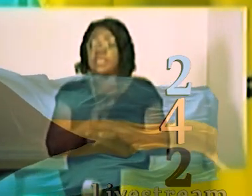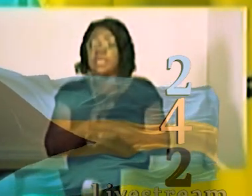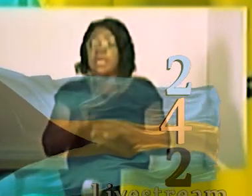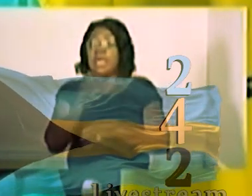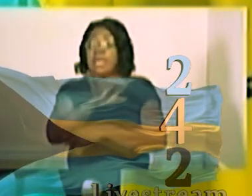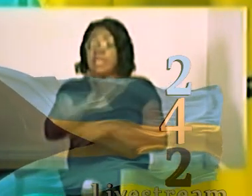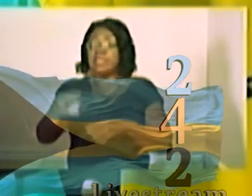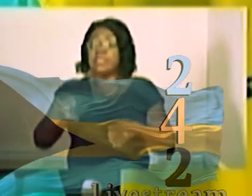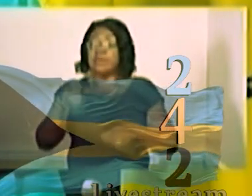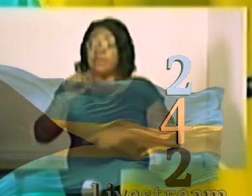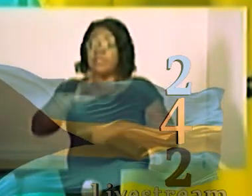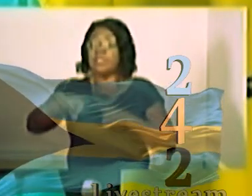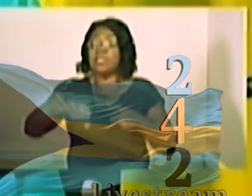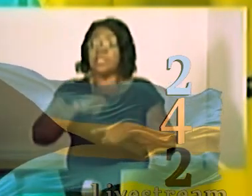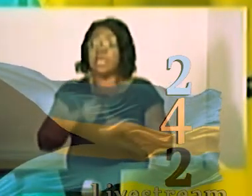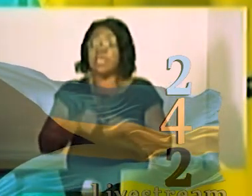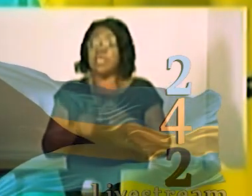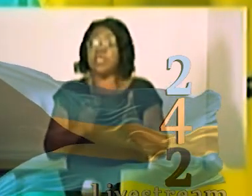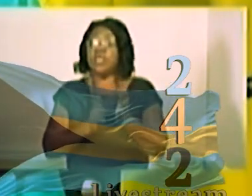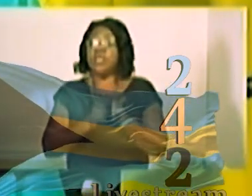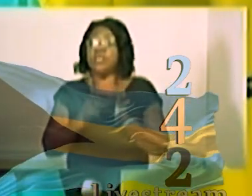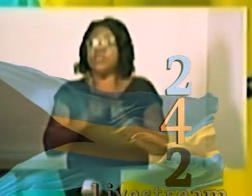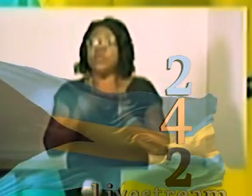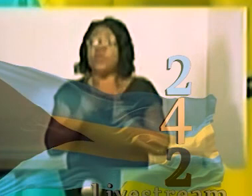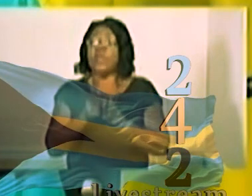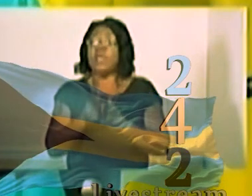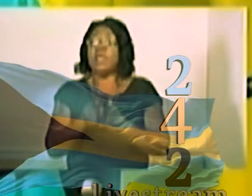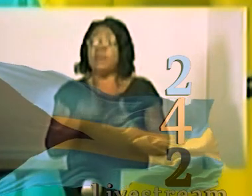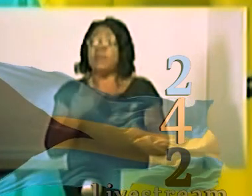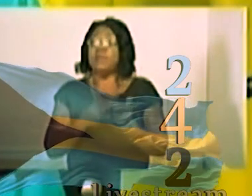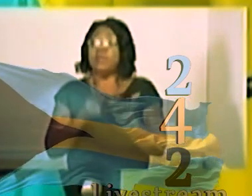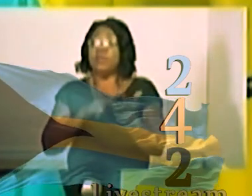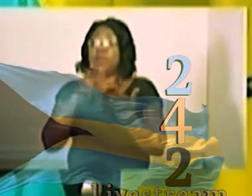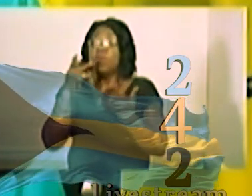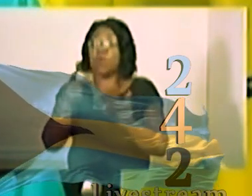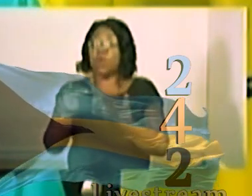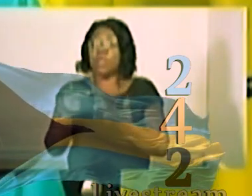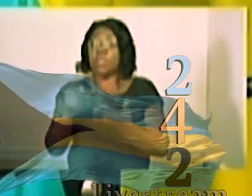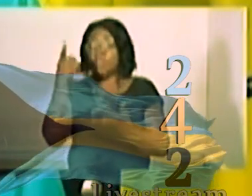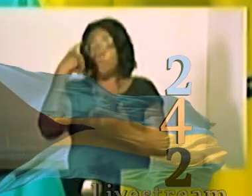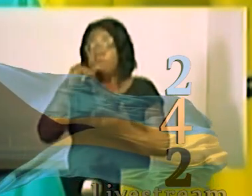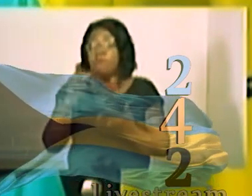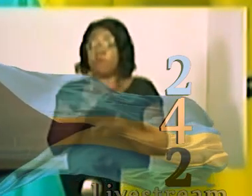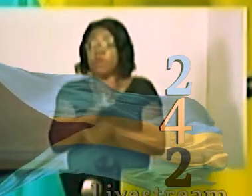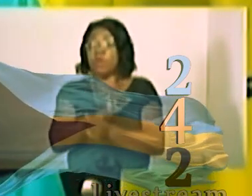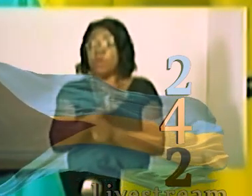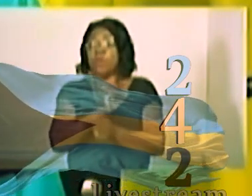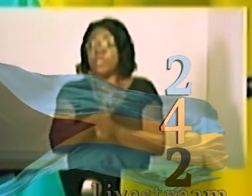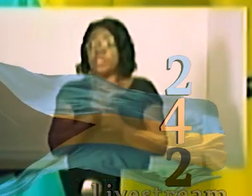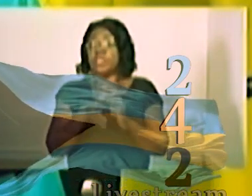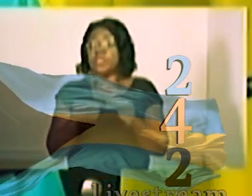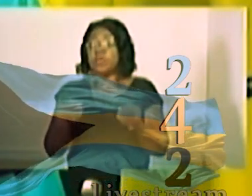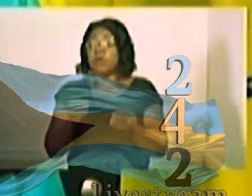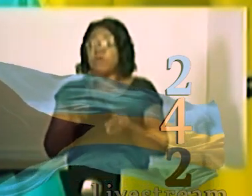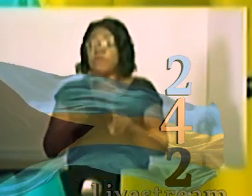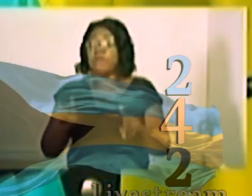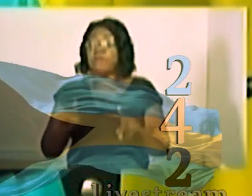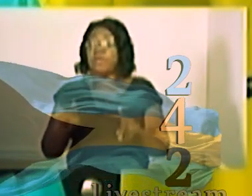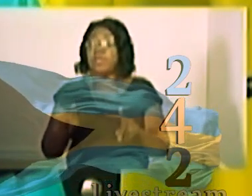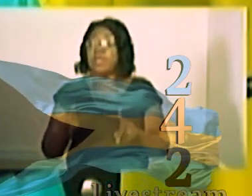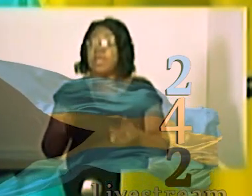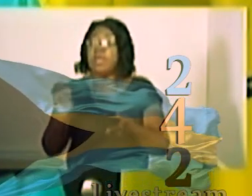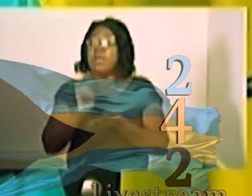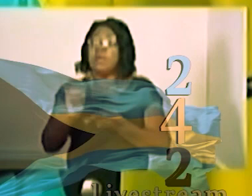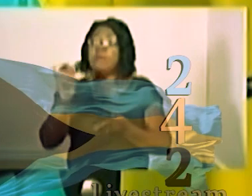society to develop relevant and specific protocols for the operation of various